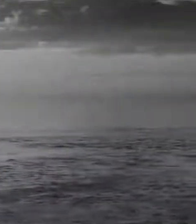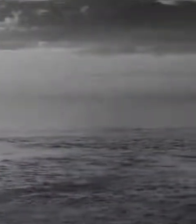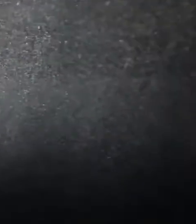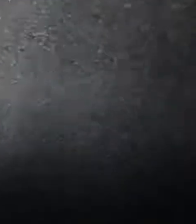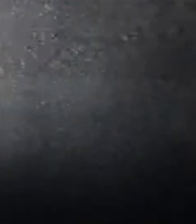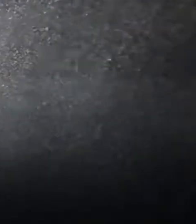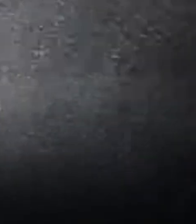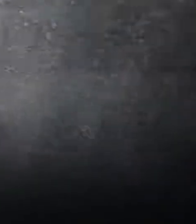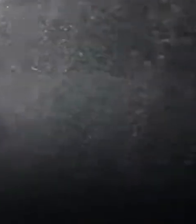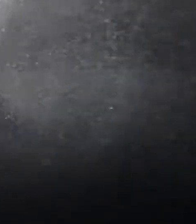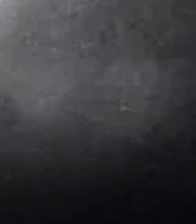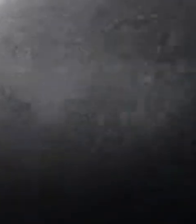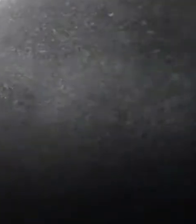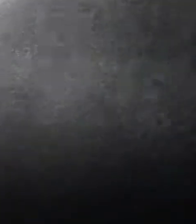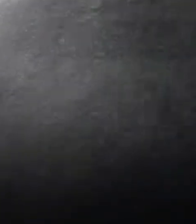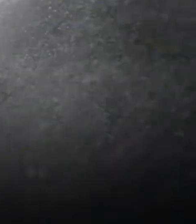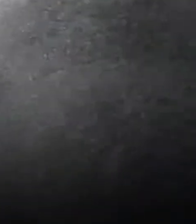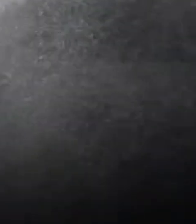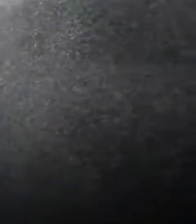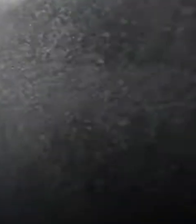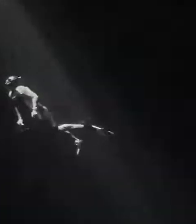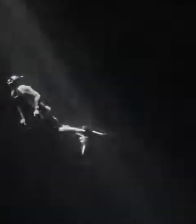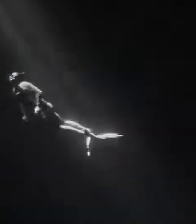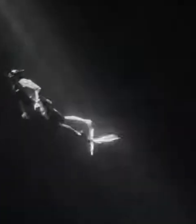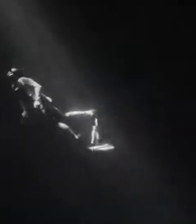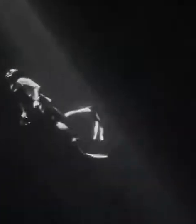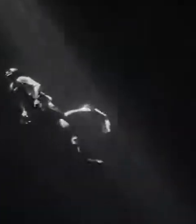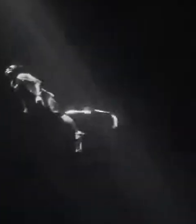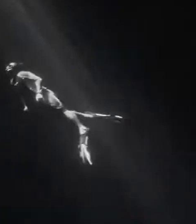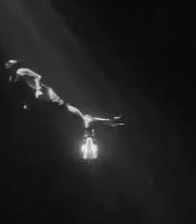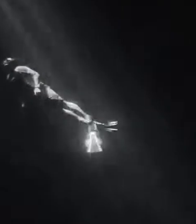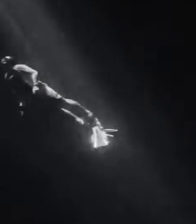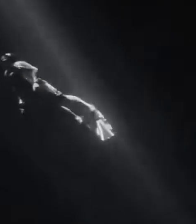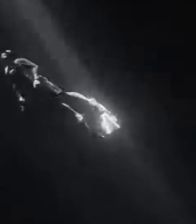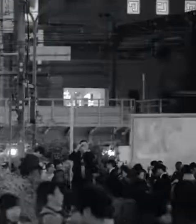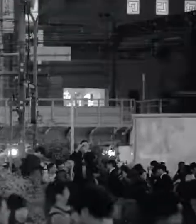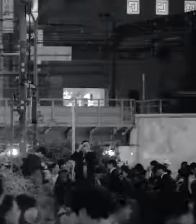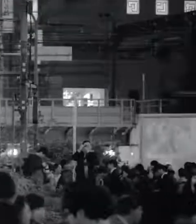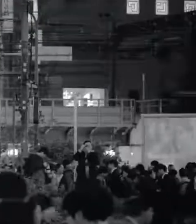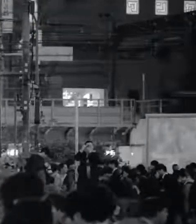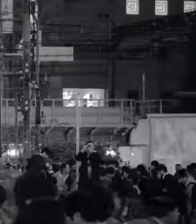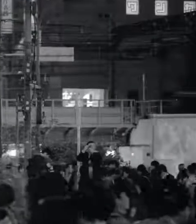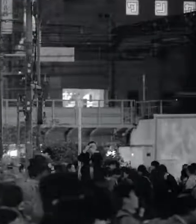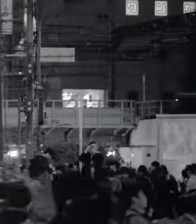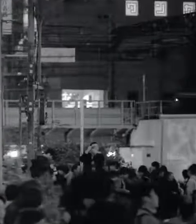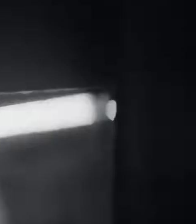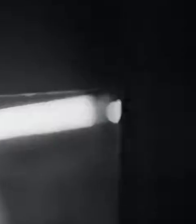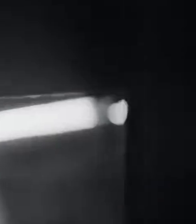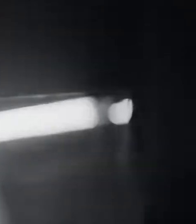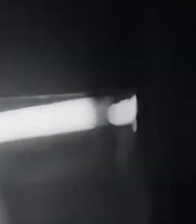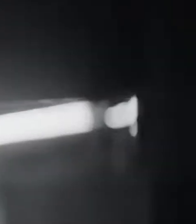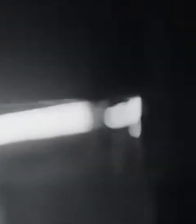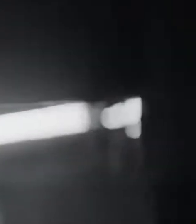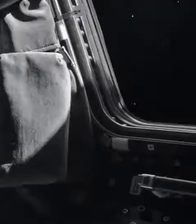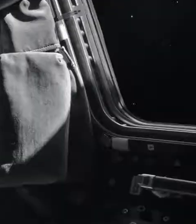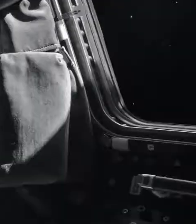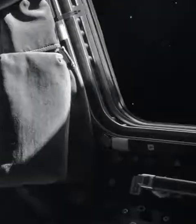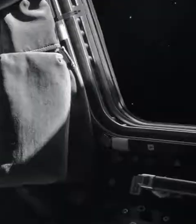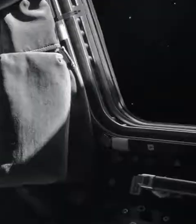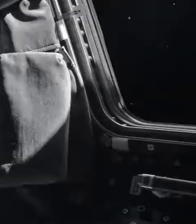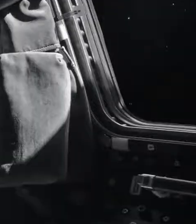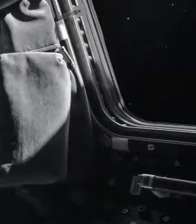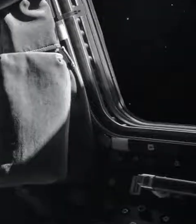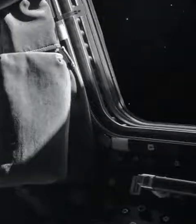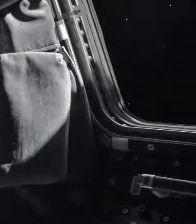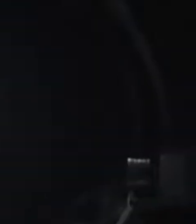What's on the horizon? The answers lie beyond the roads we know. We recognize that energy demand is growing and the